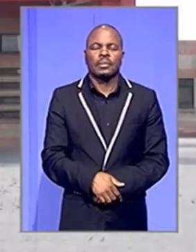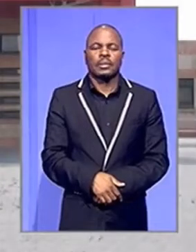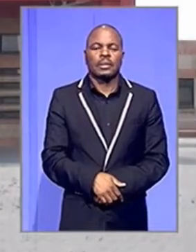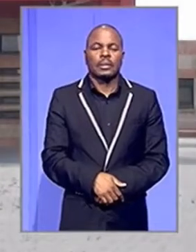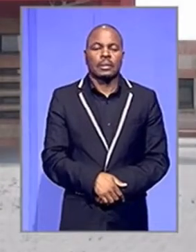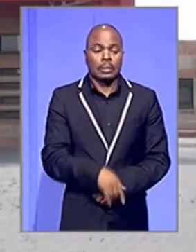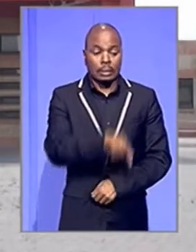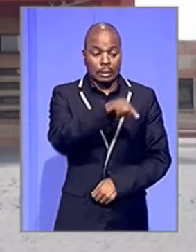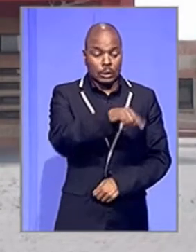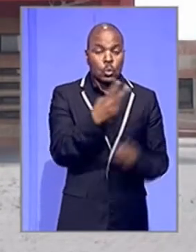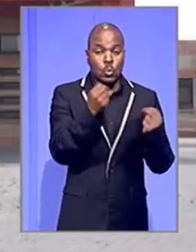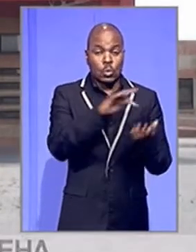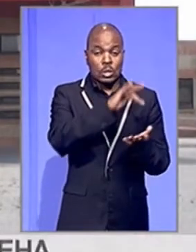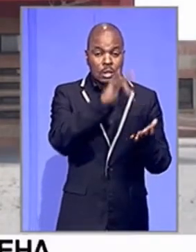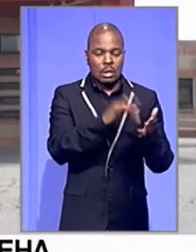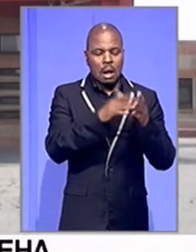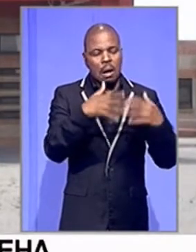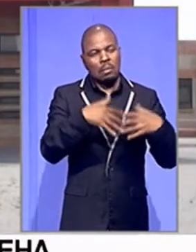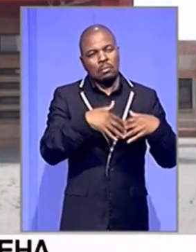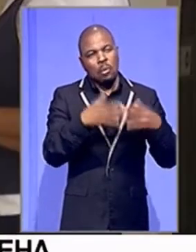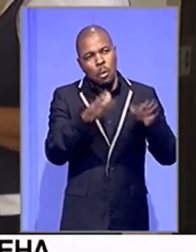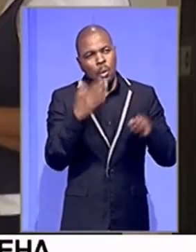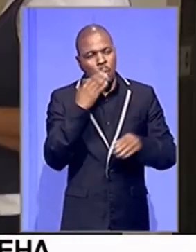Setsha sena se setjha se ile sa bulwa ka selemo sa